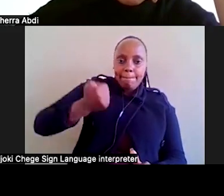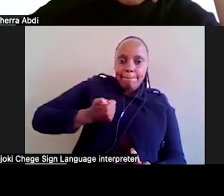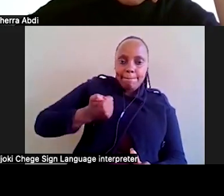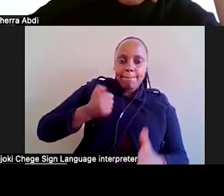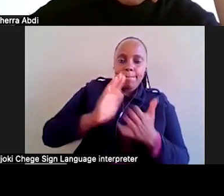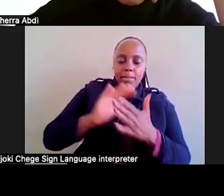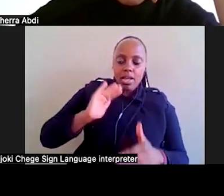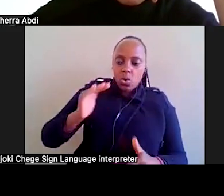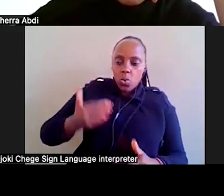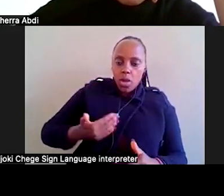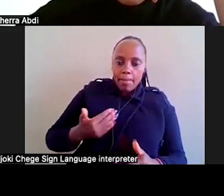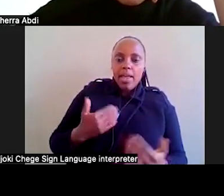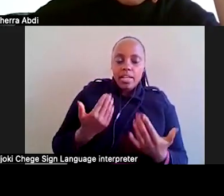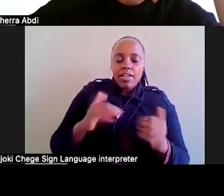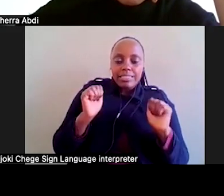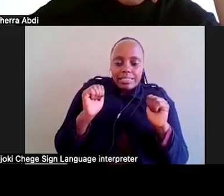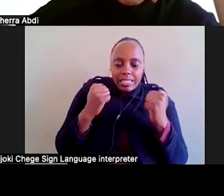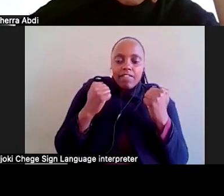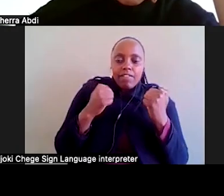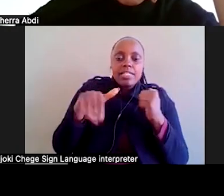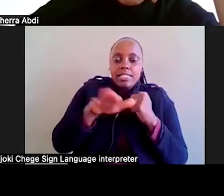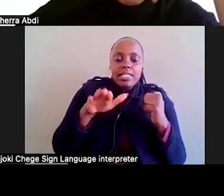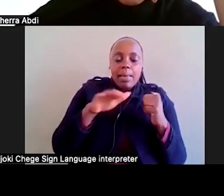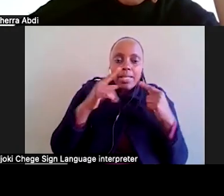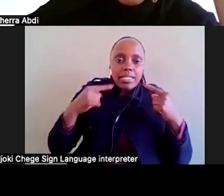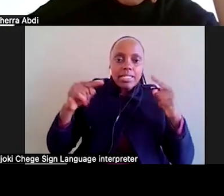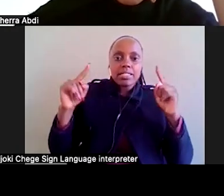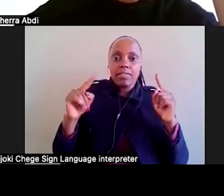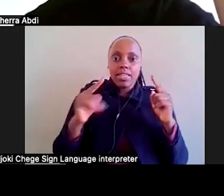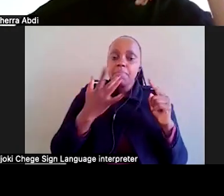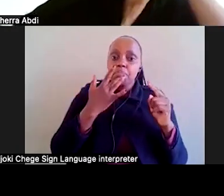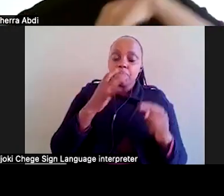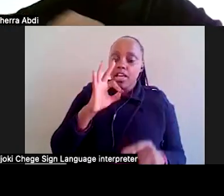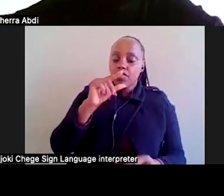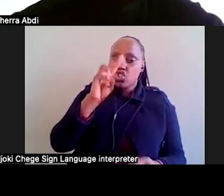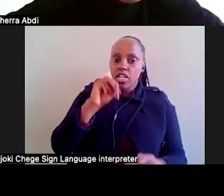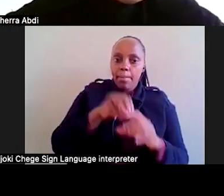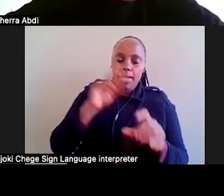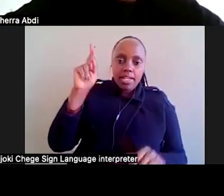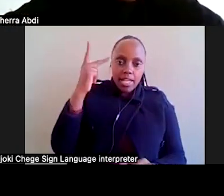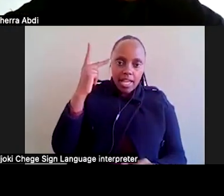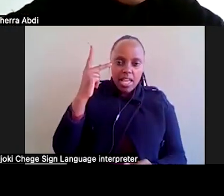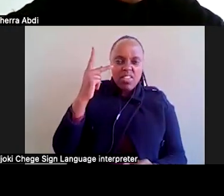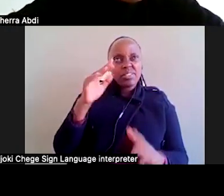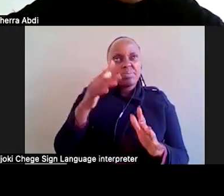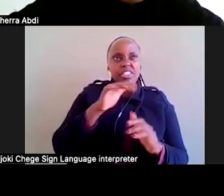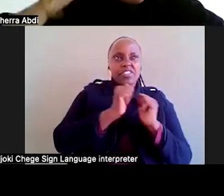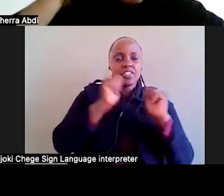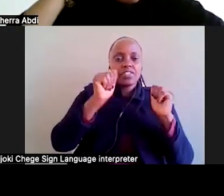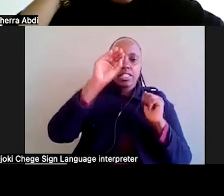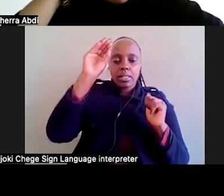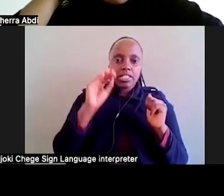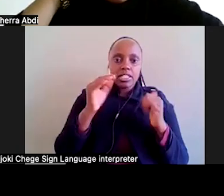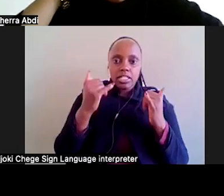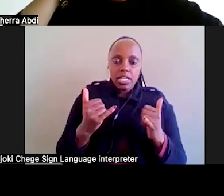women thrive in safe spaces. Currently, the prevalence of FGM in Kenya is at 15%